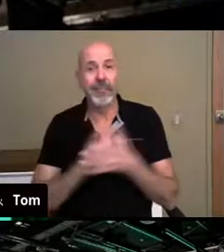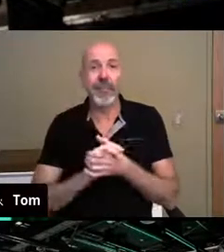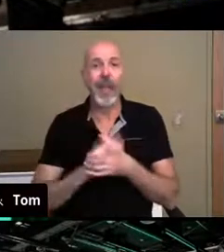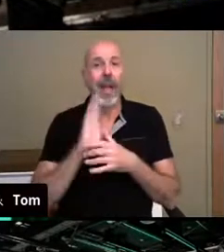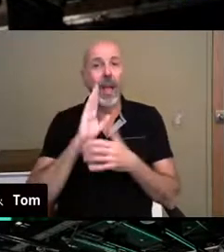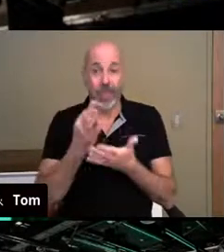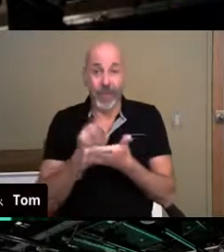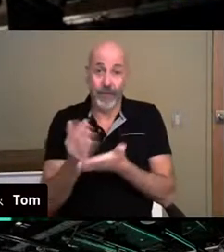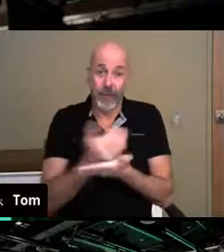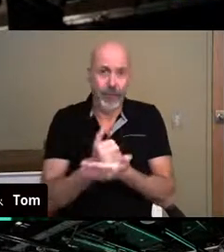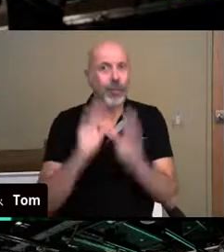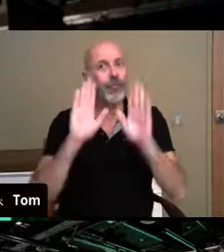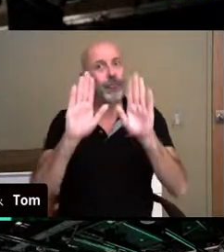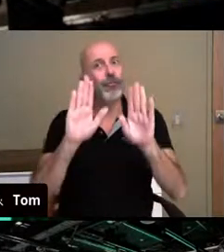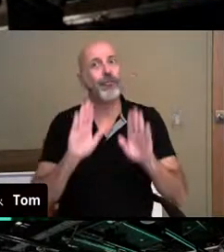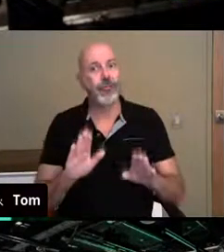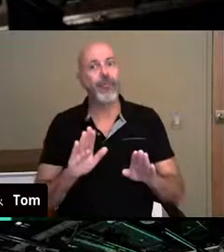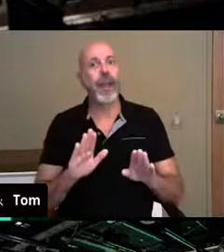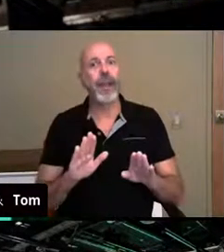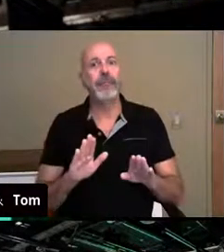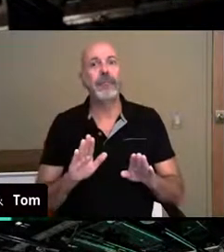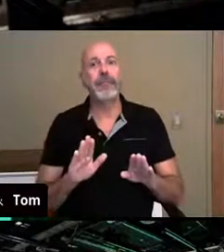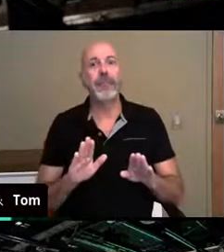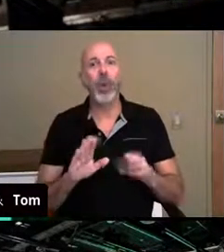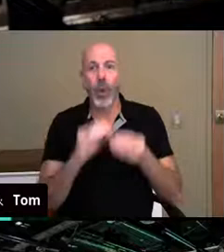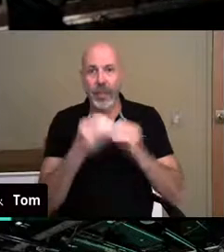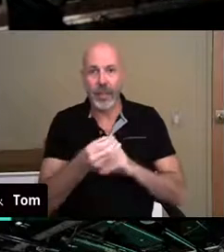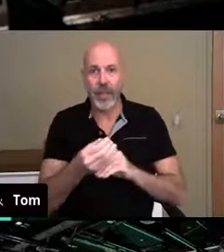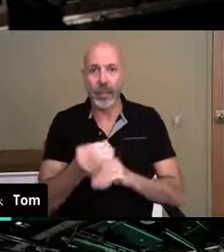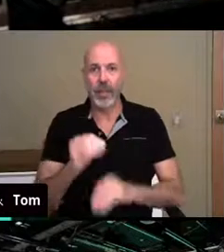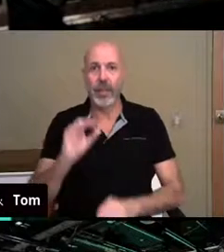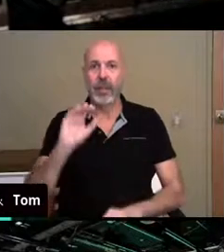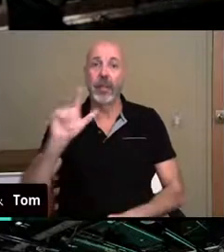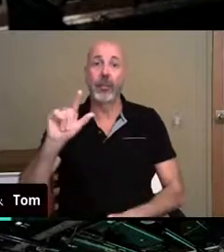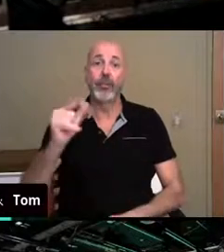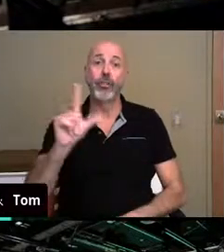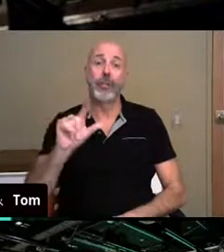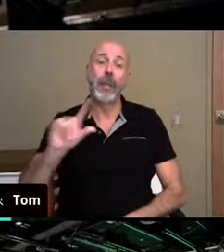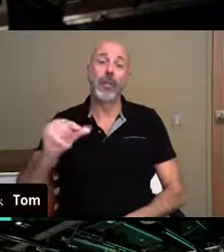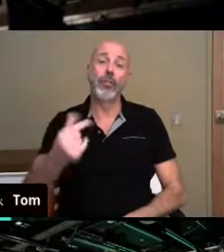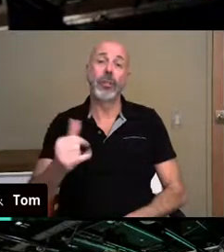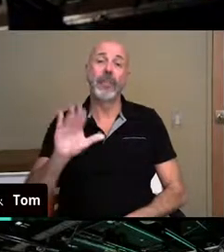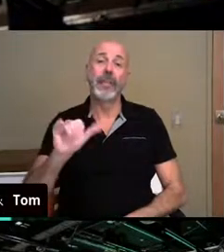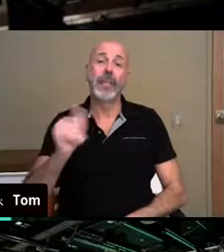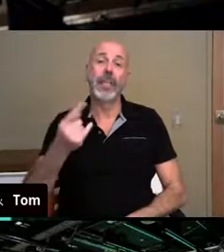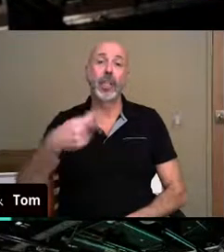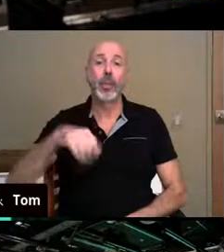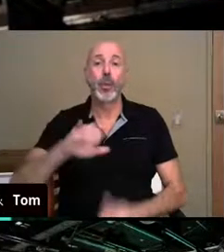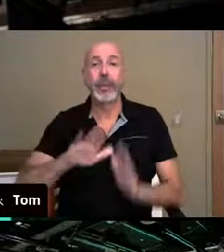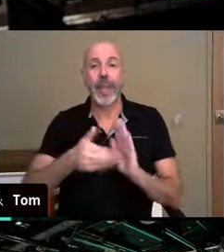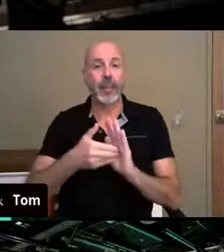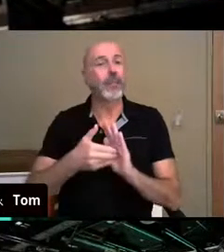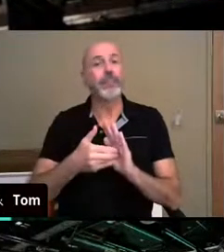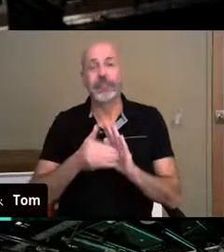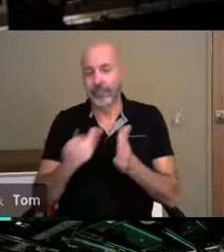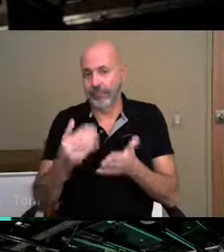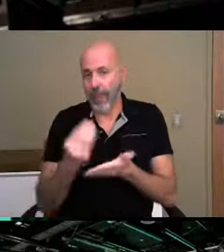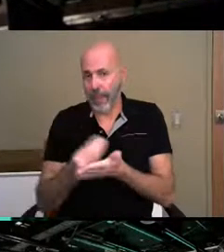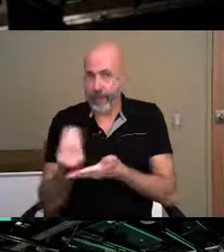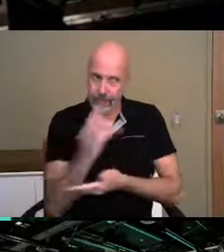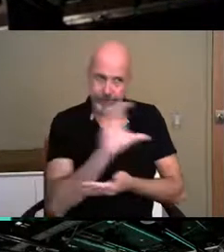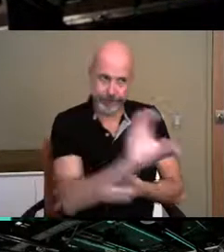great cause, with proceeds going to the center here, the LGBTQ Center of the Desert. Yes, totally.